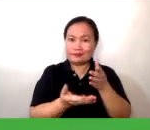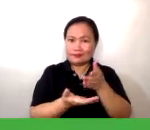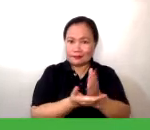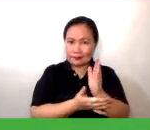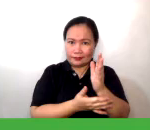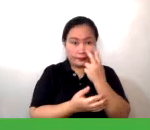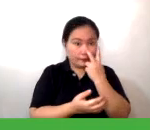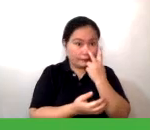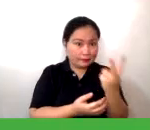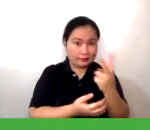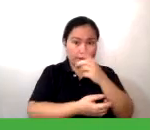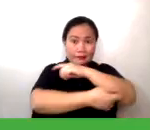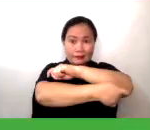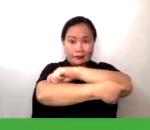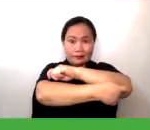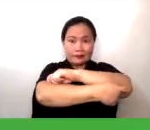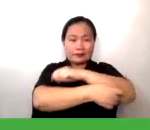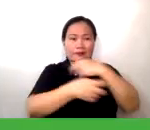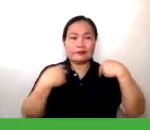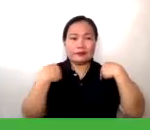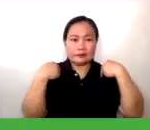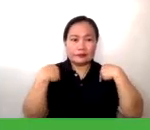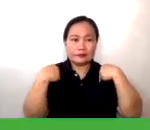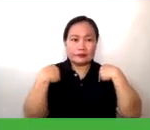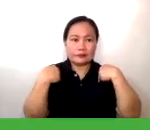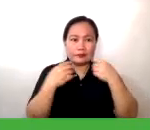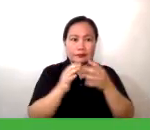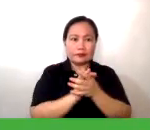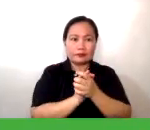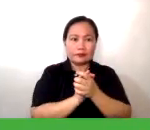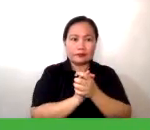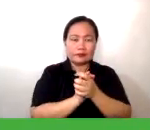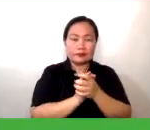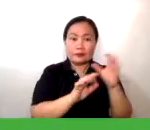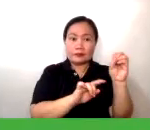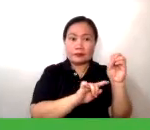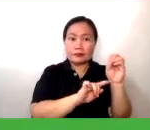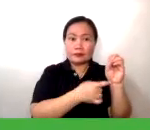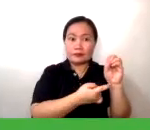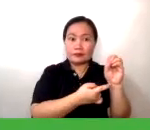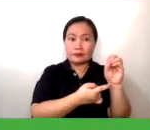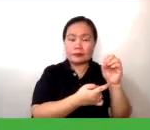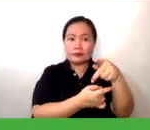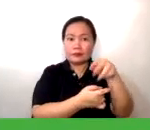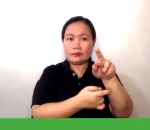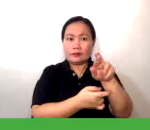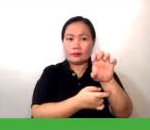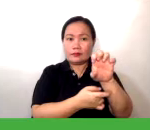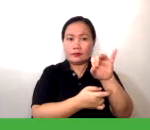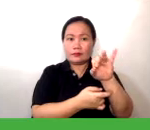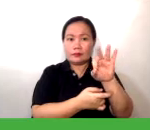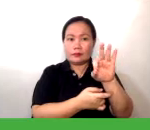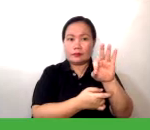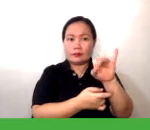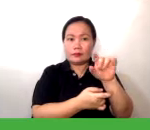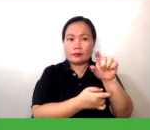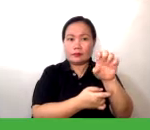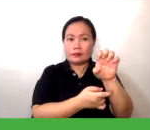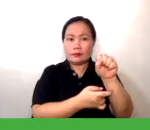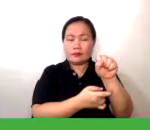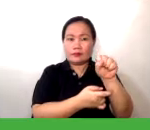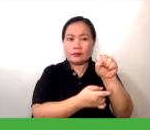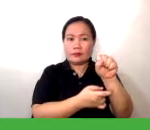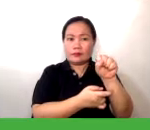Alright, so look at the table. So I have here the origin, the prefixes, the symbol, and equivalence. So